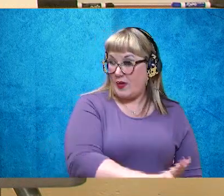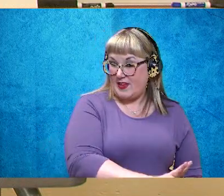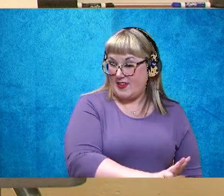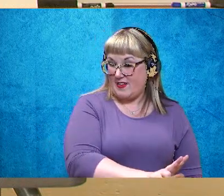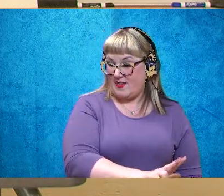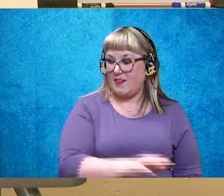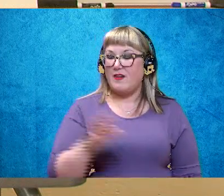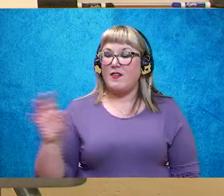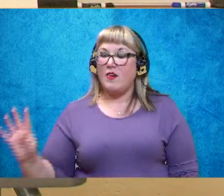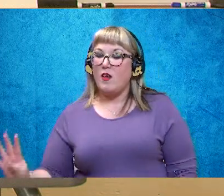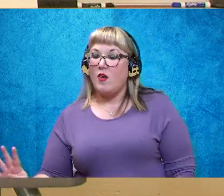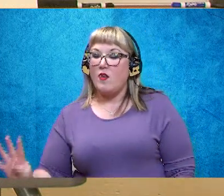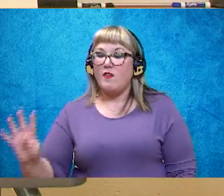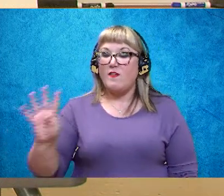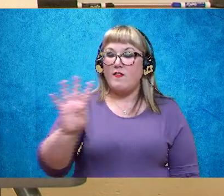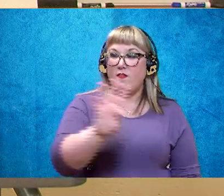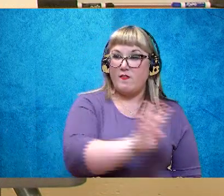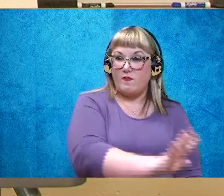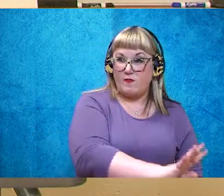3,